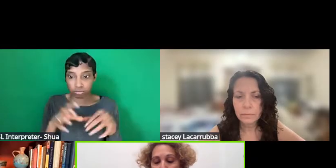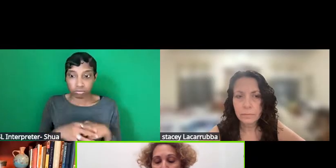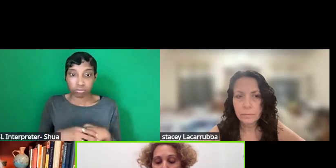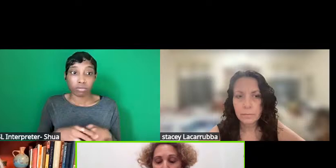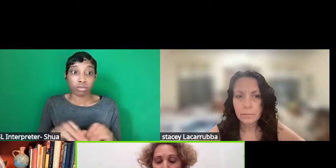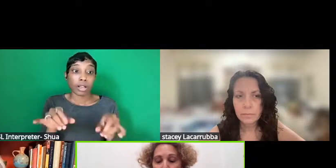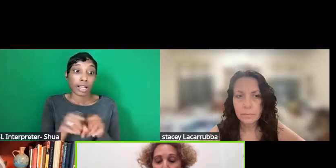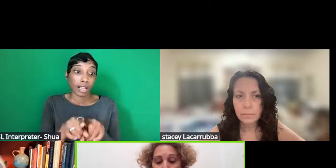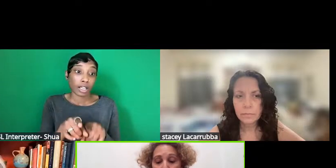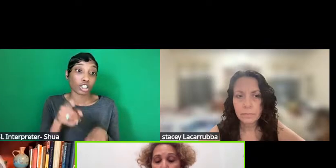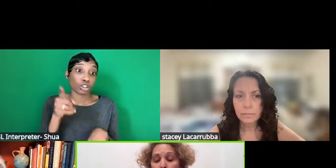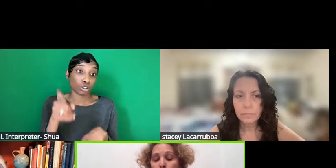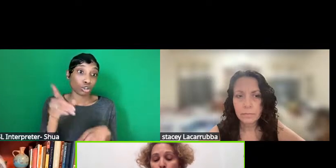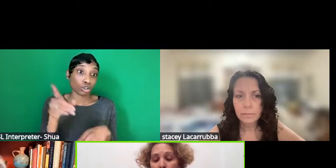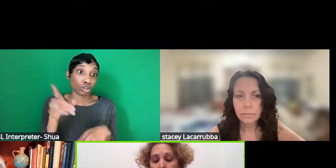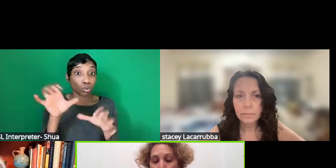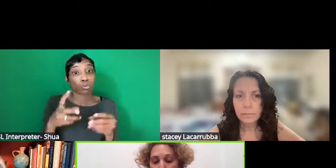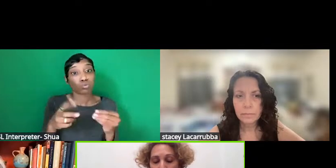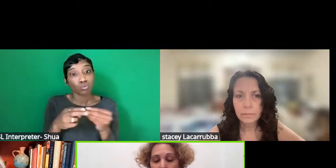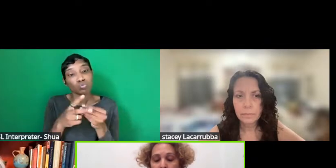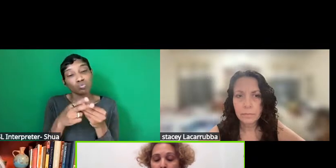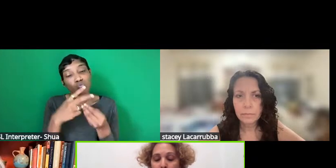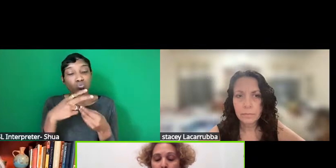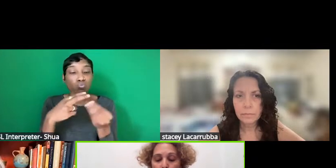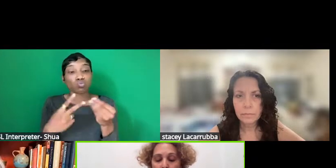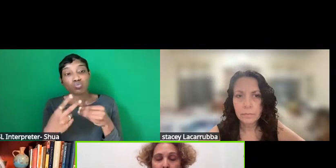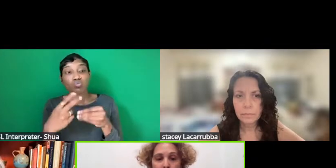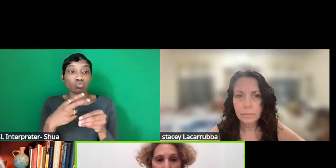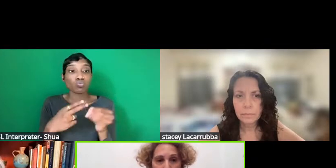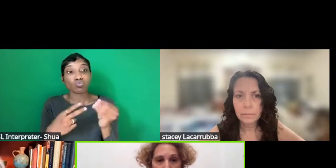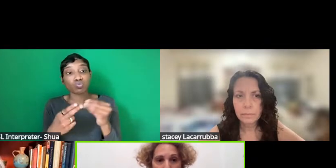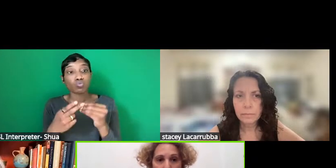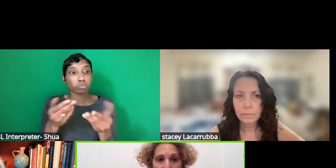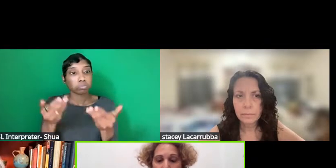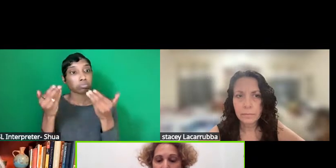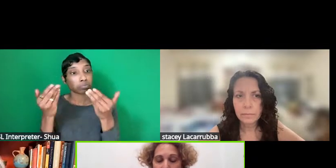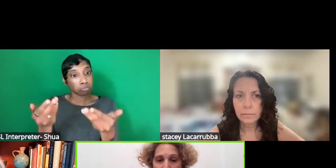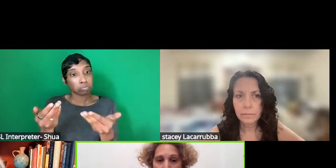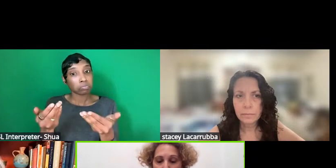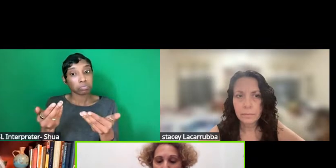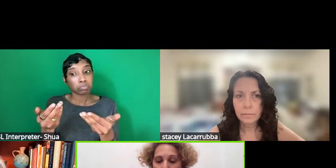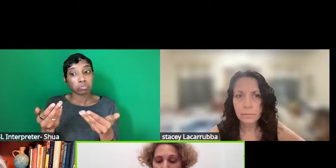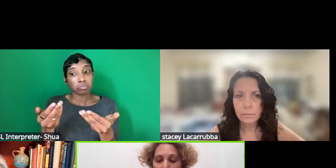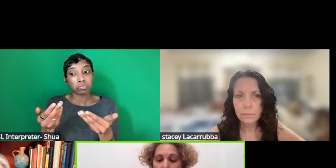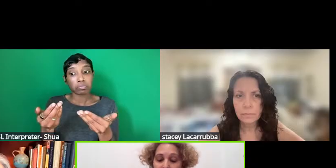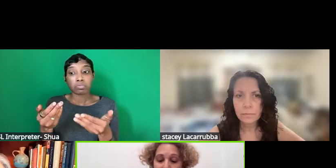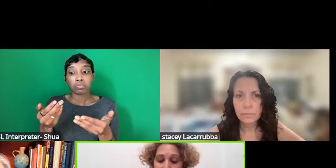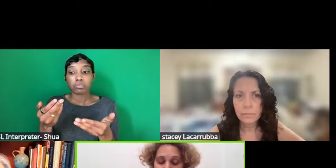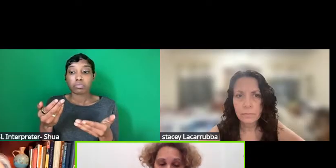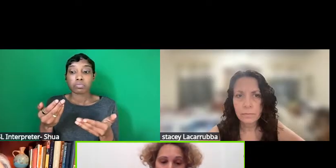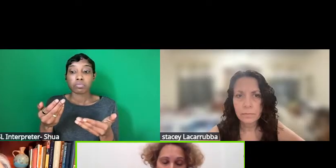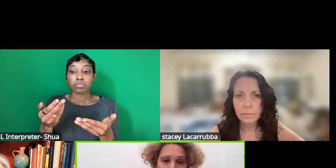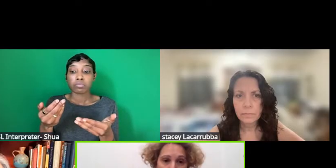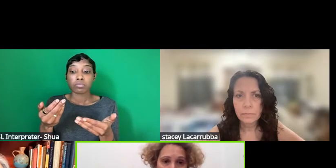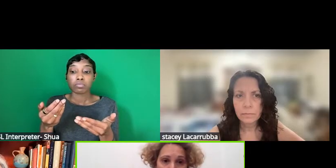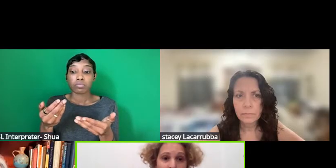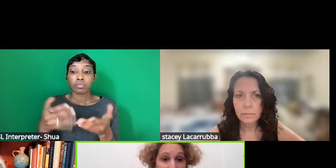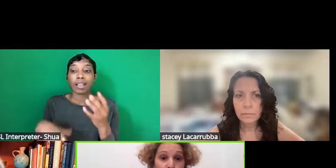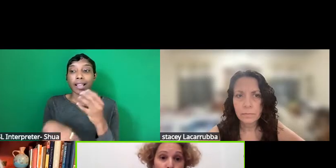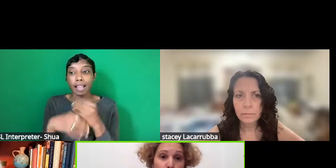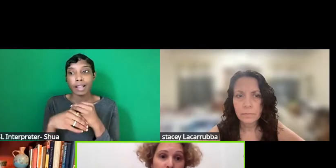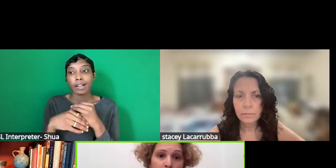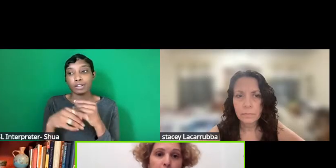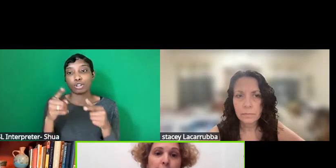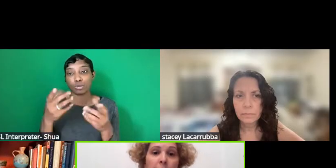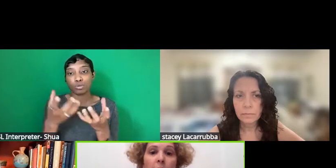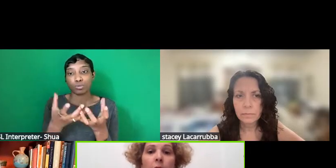gives them a little bit of extra time to soak. So as you're doing it, go ahead and cut them and then add them into your bowl of water